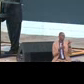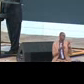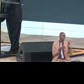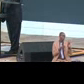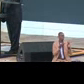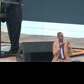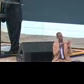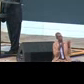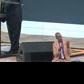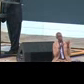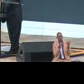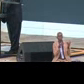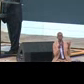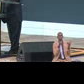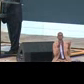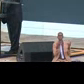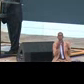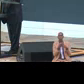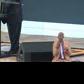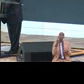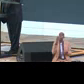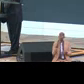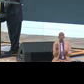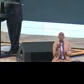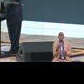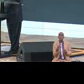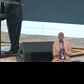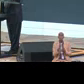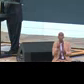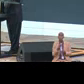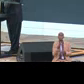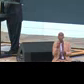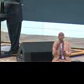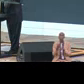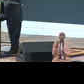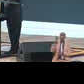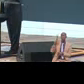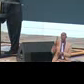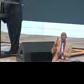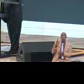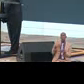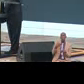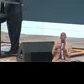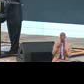and back. This is not of God. Anything not of God is of,